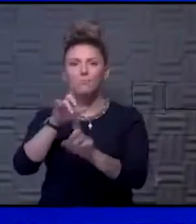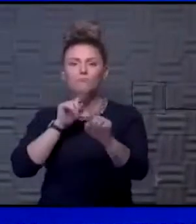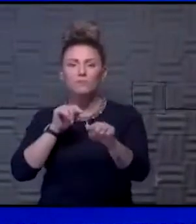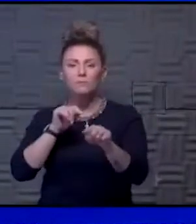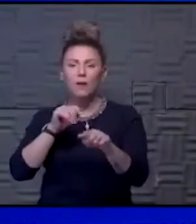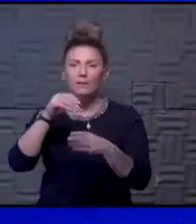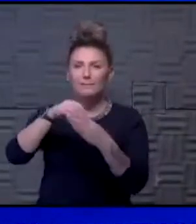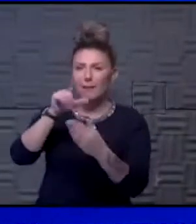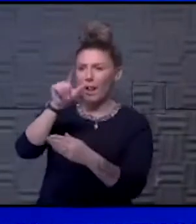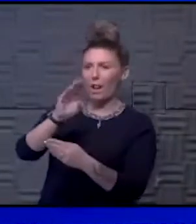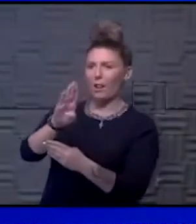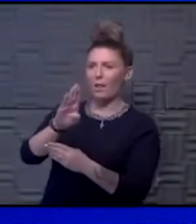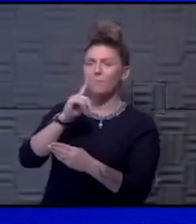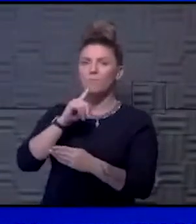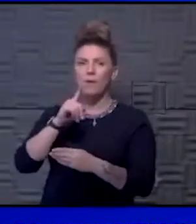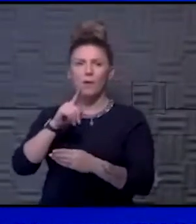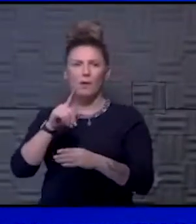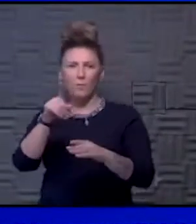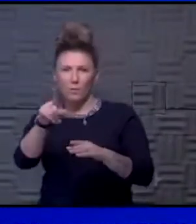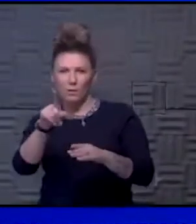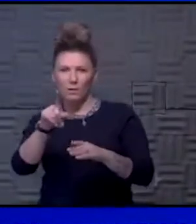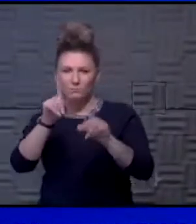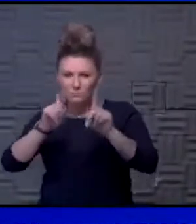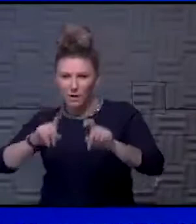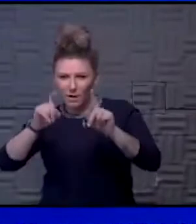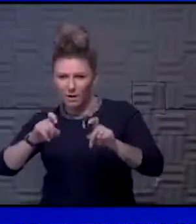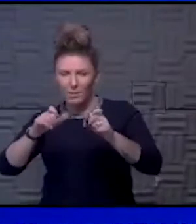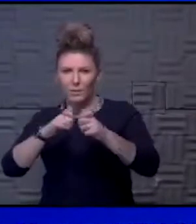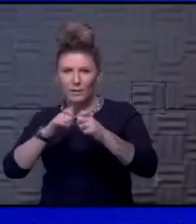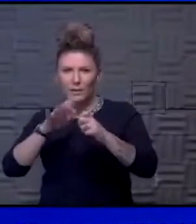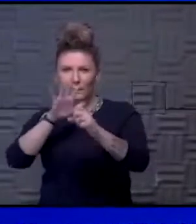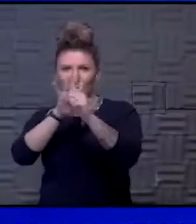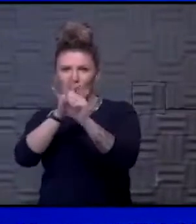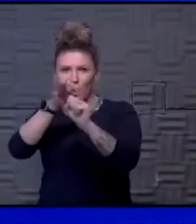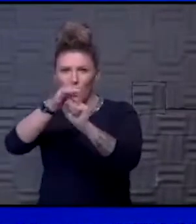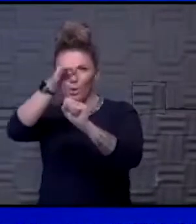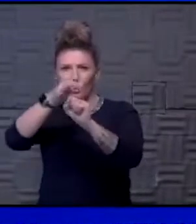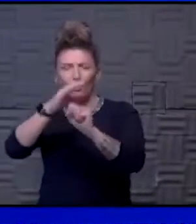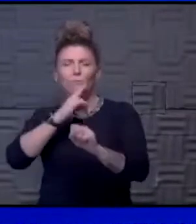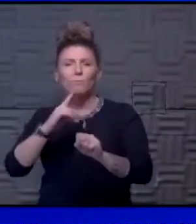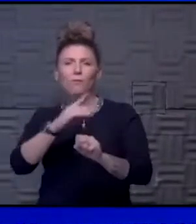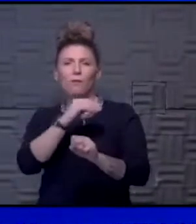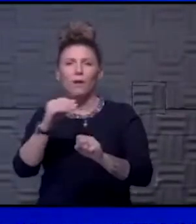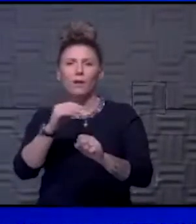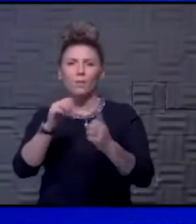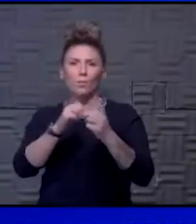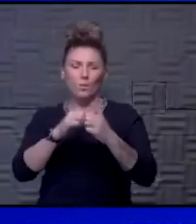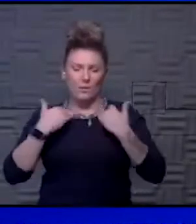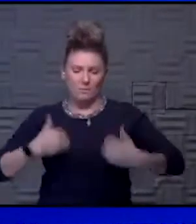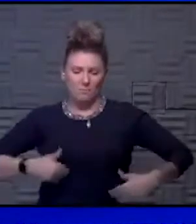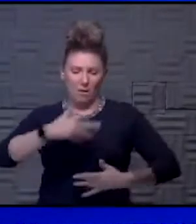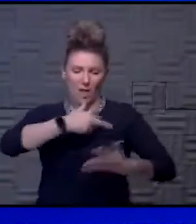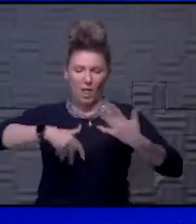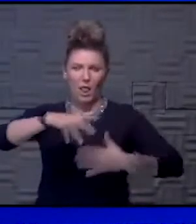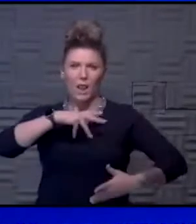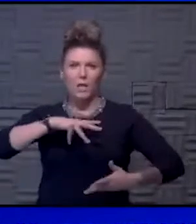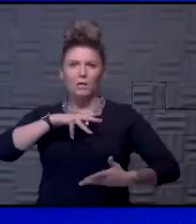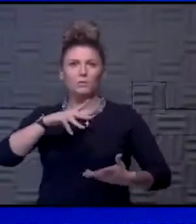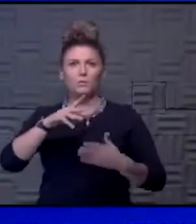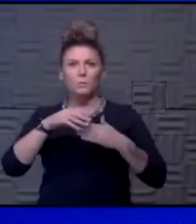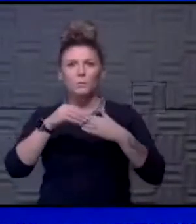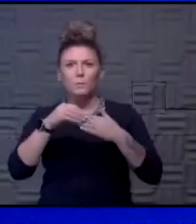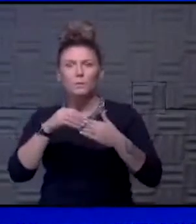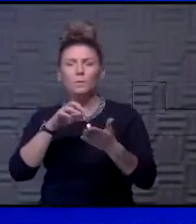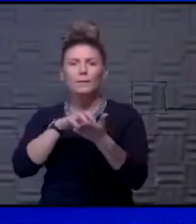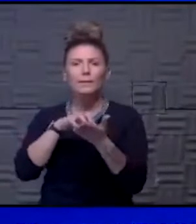measures antibodies to the spike protein, in those who are immunosuppressed as part of a transplant